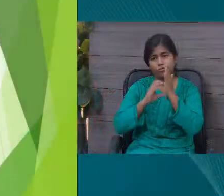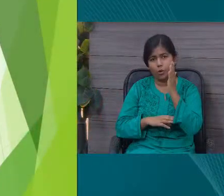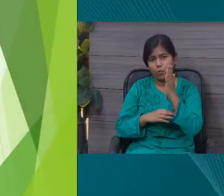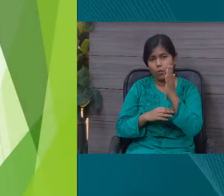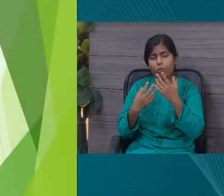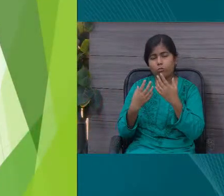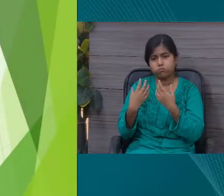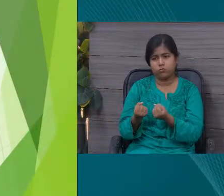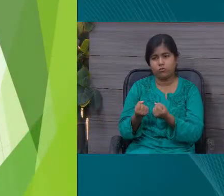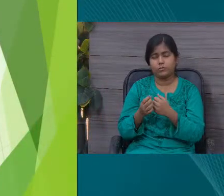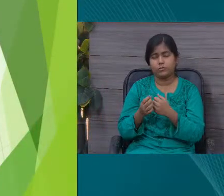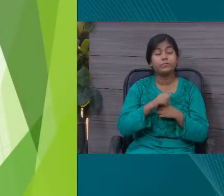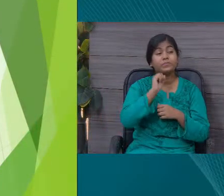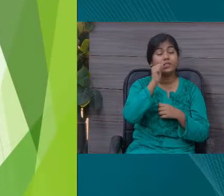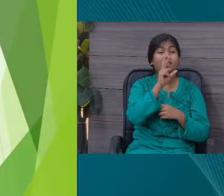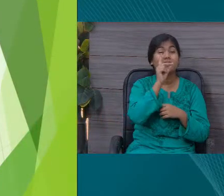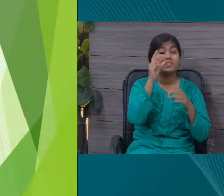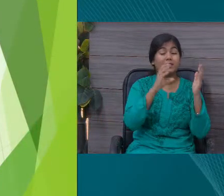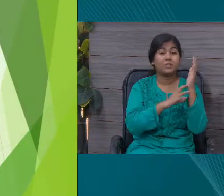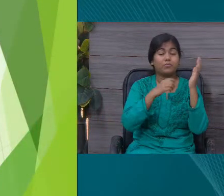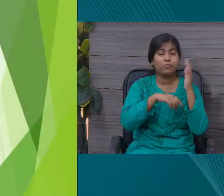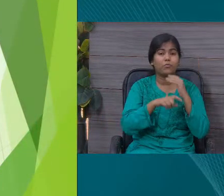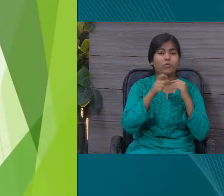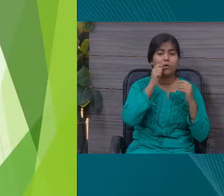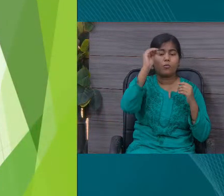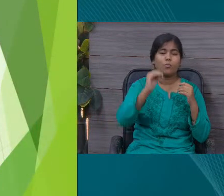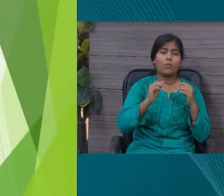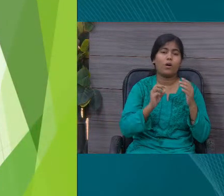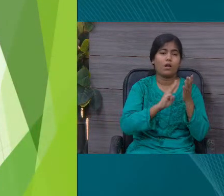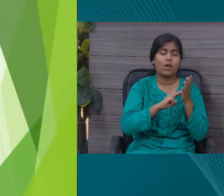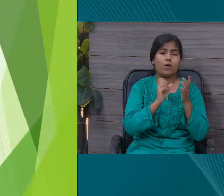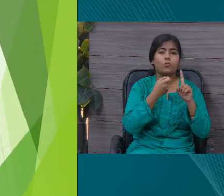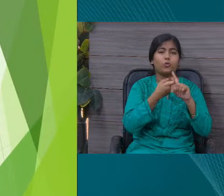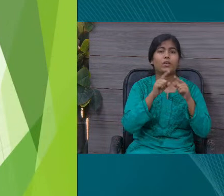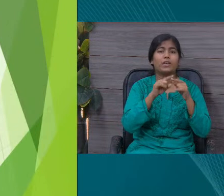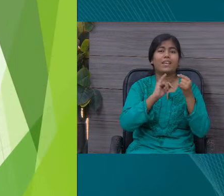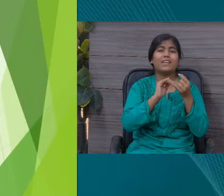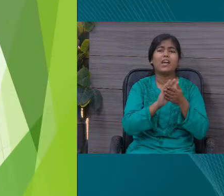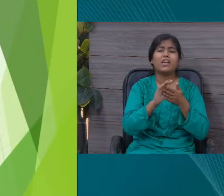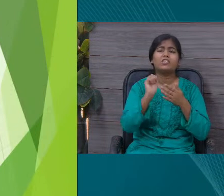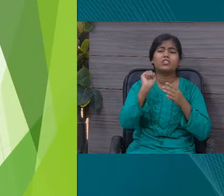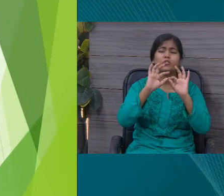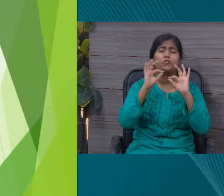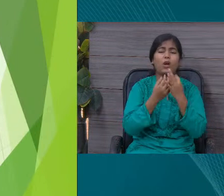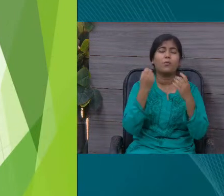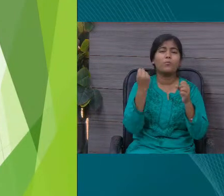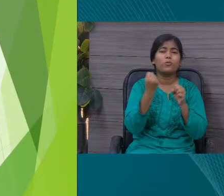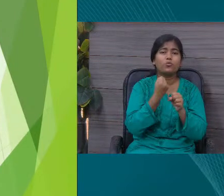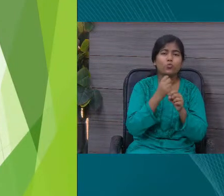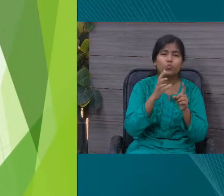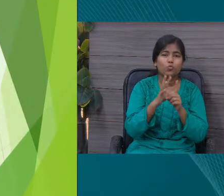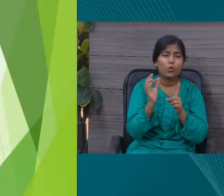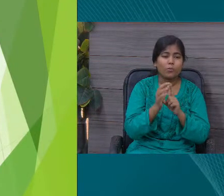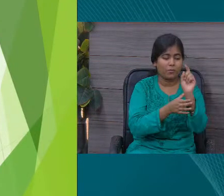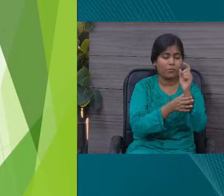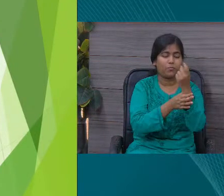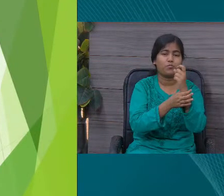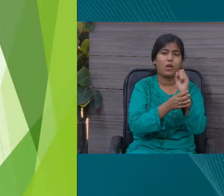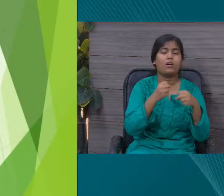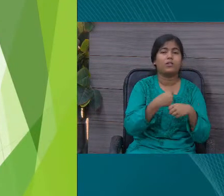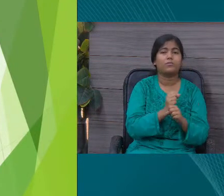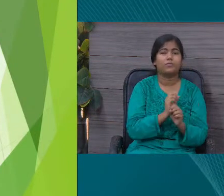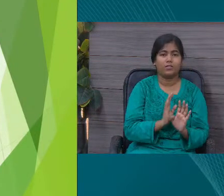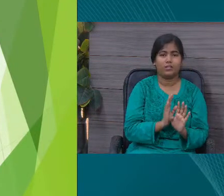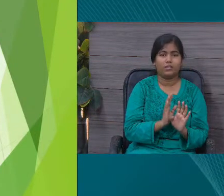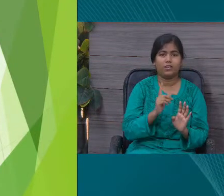explores the life of Mukesh. Mukesh is a boy who belongs to the family of bangle makers, like I introduced in the earlier also,